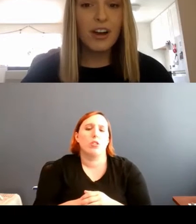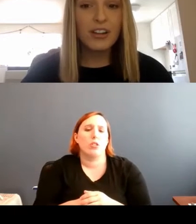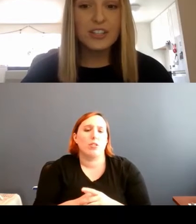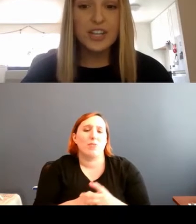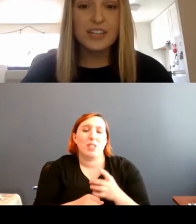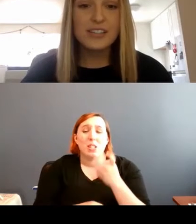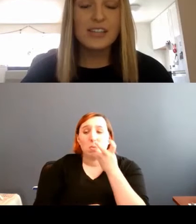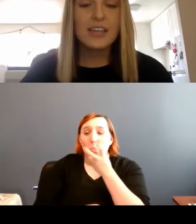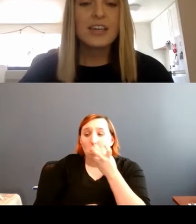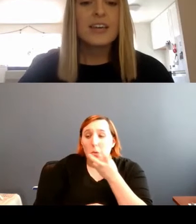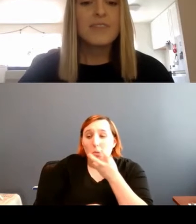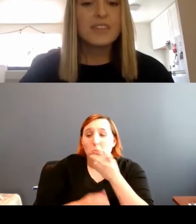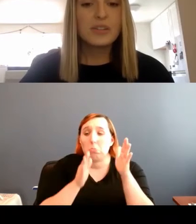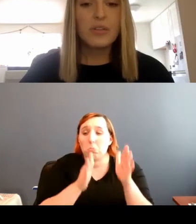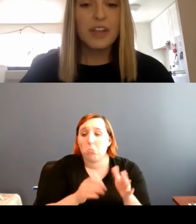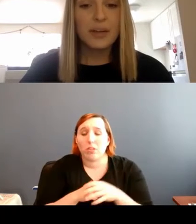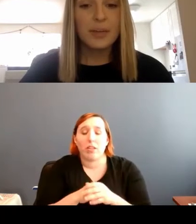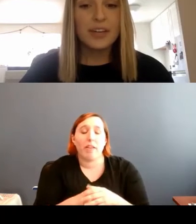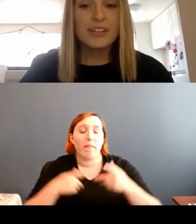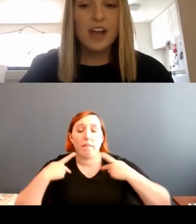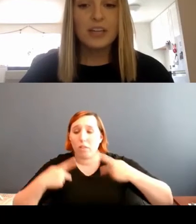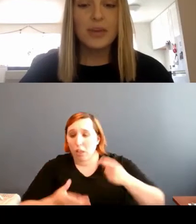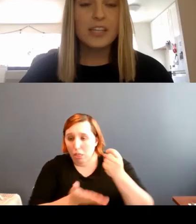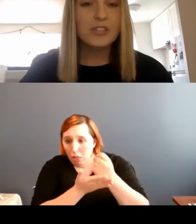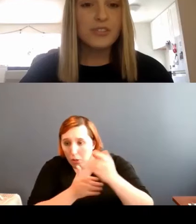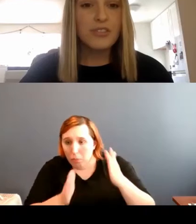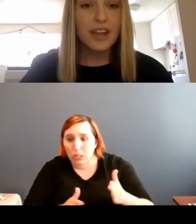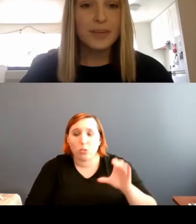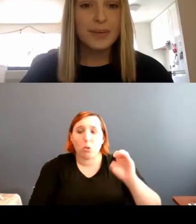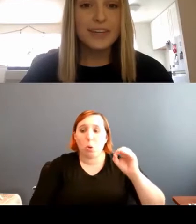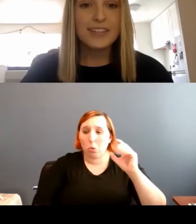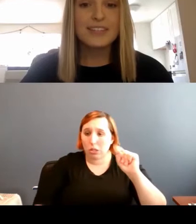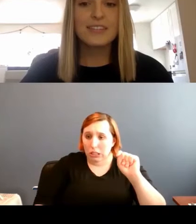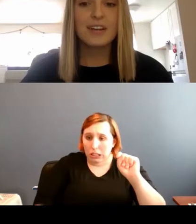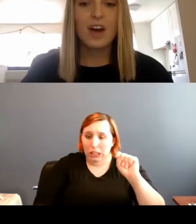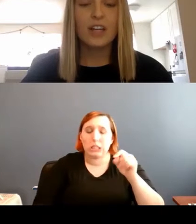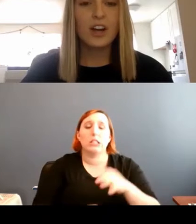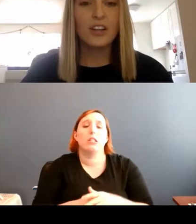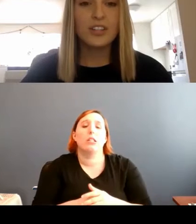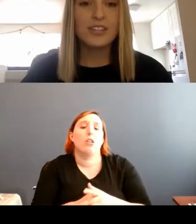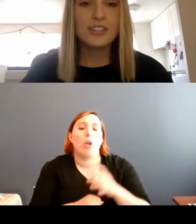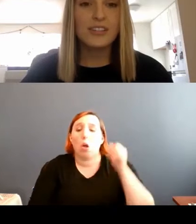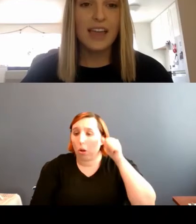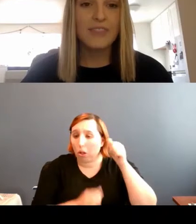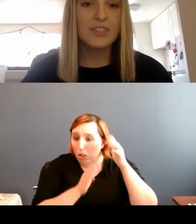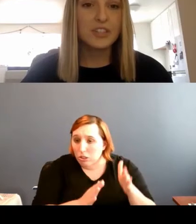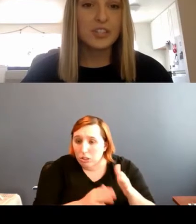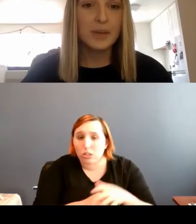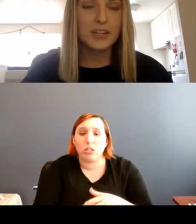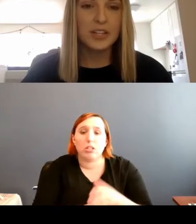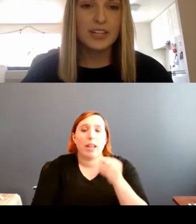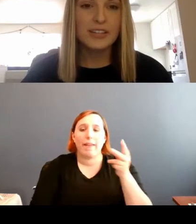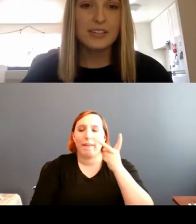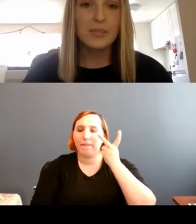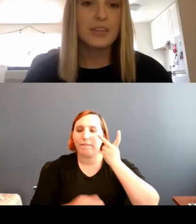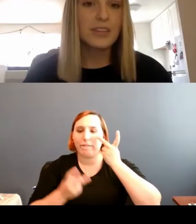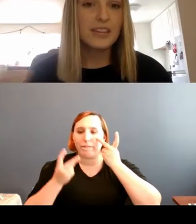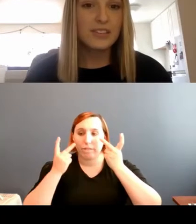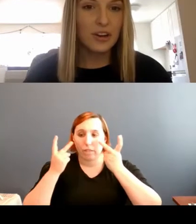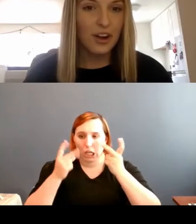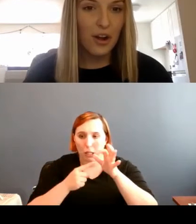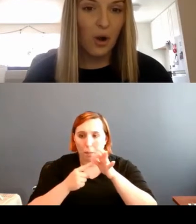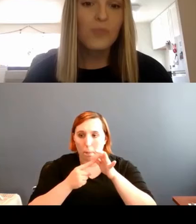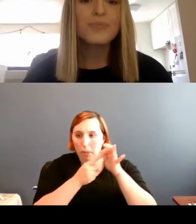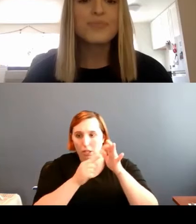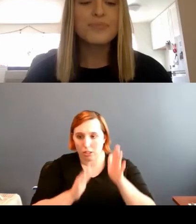speech pathologist, physical therapist, occupational therapist, audiologist, and vision specialist, but